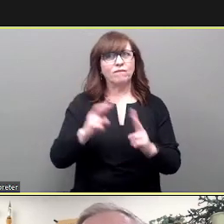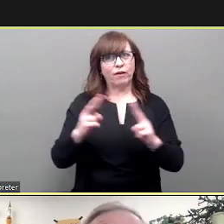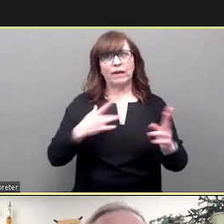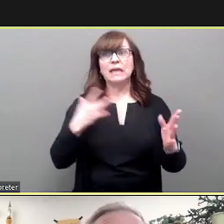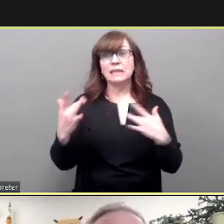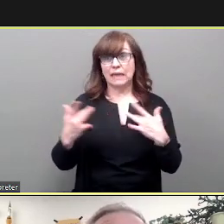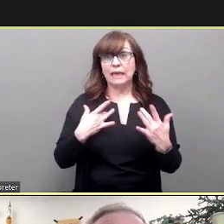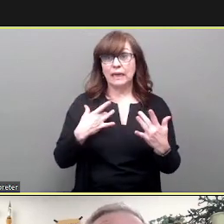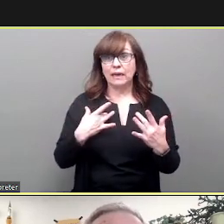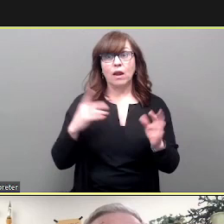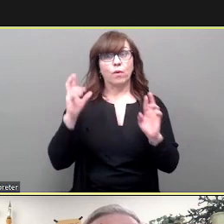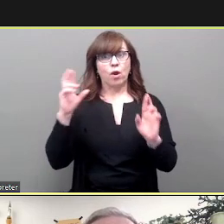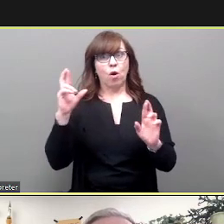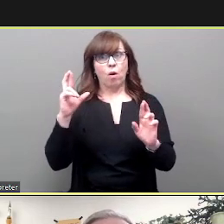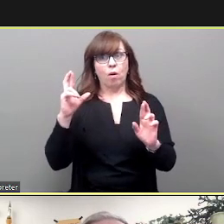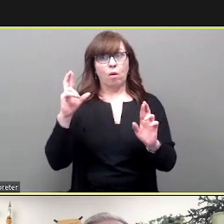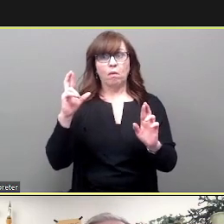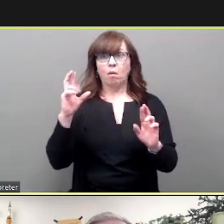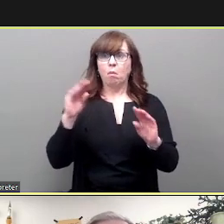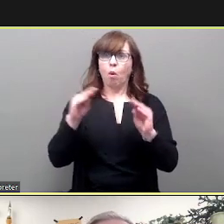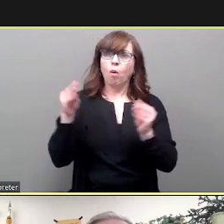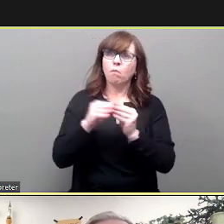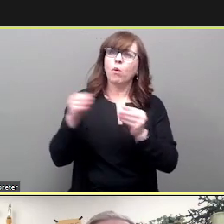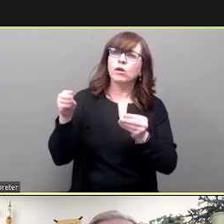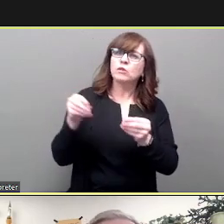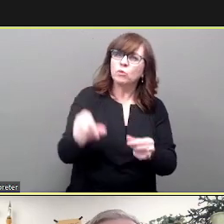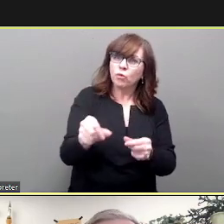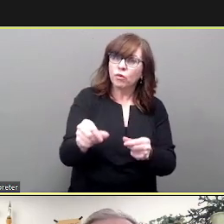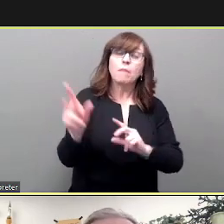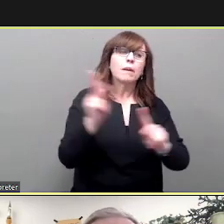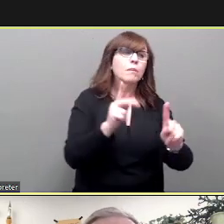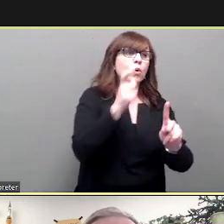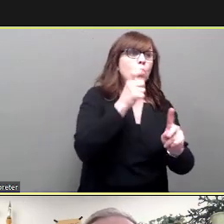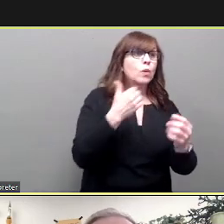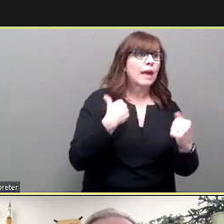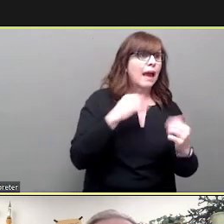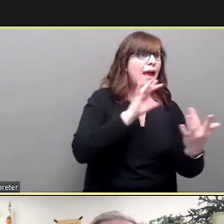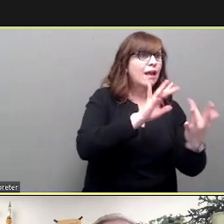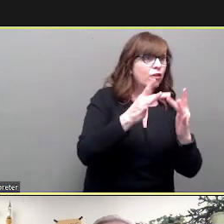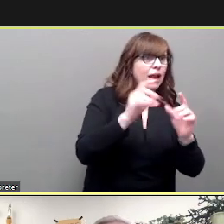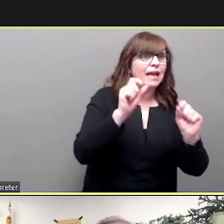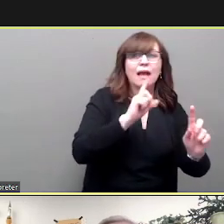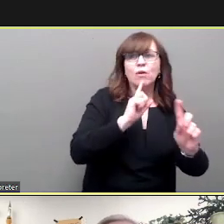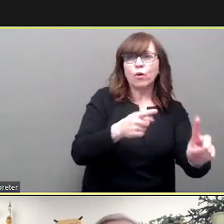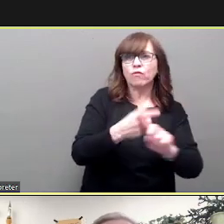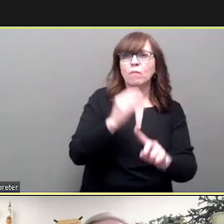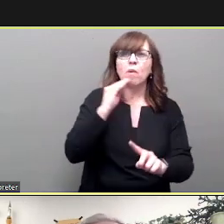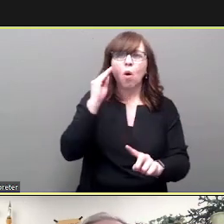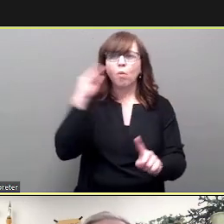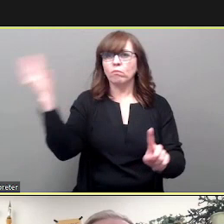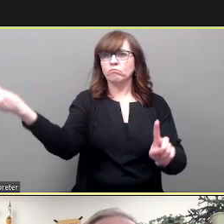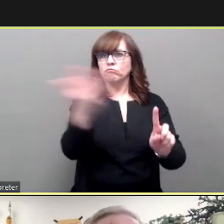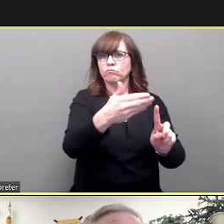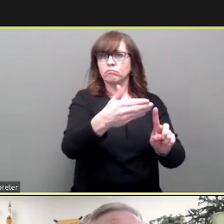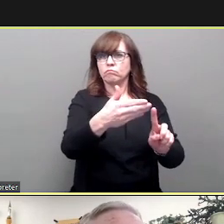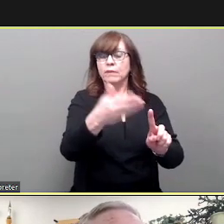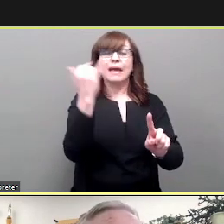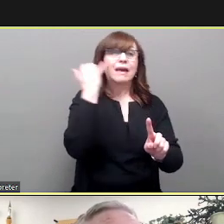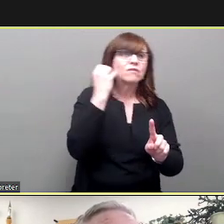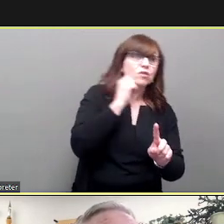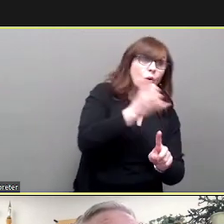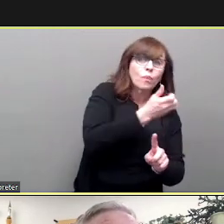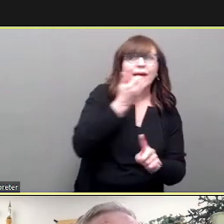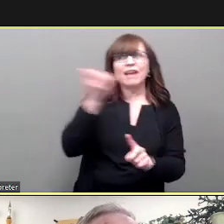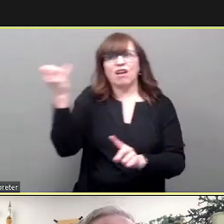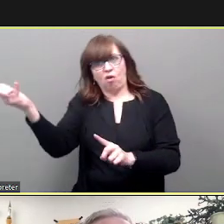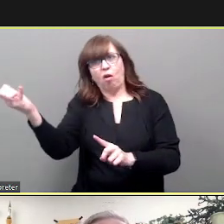something that hopefully will make it easier for those people who have internet access to just order them from home. And for those who don't, of course, we'll have a call center